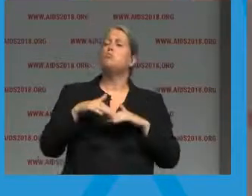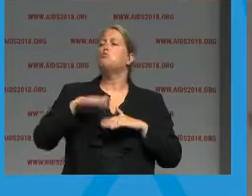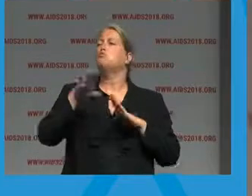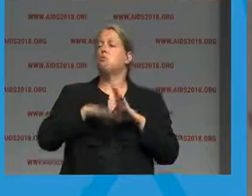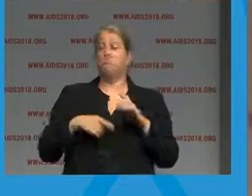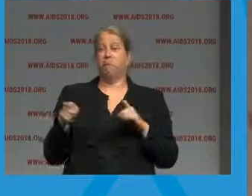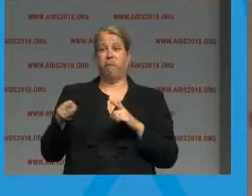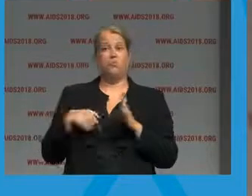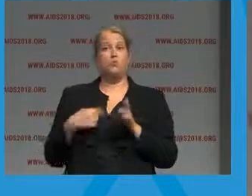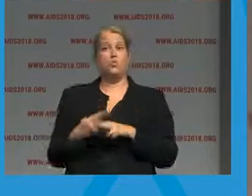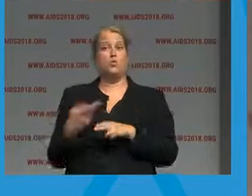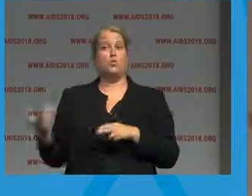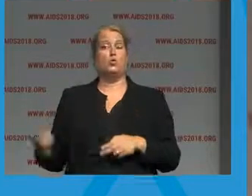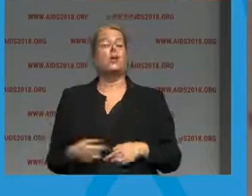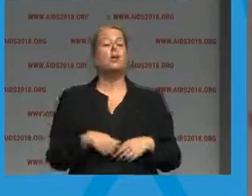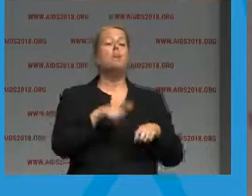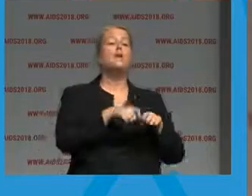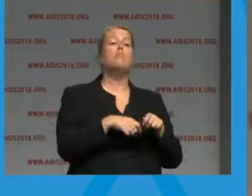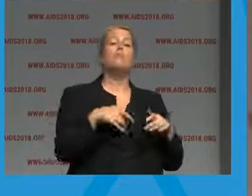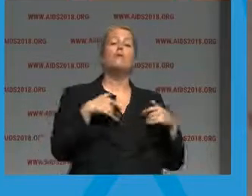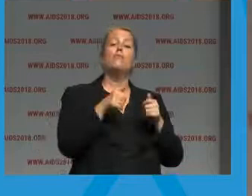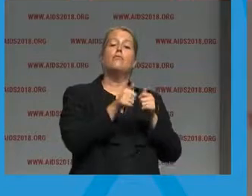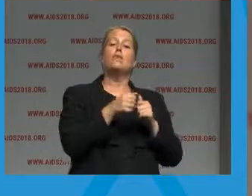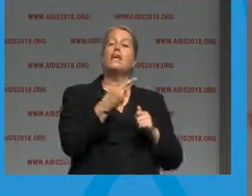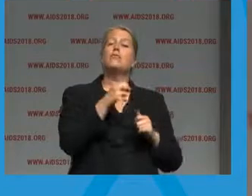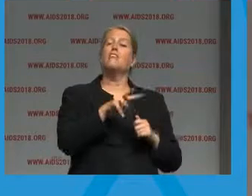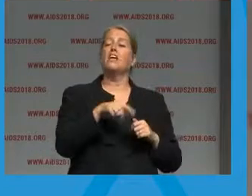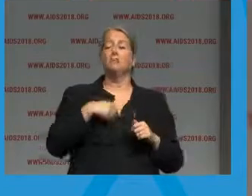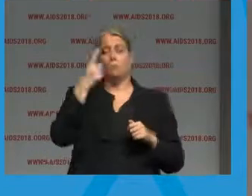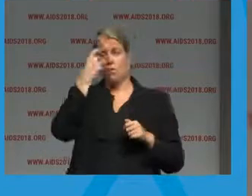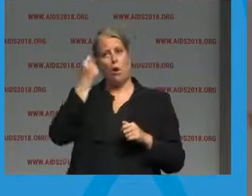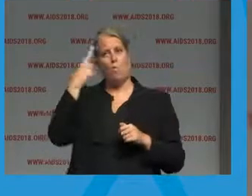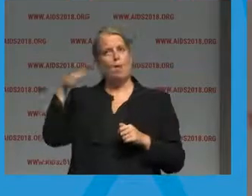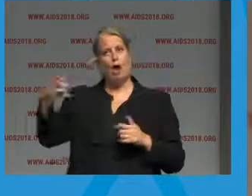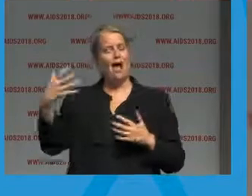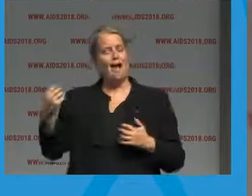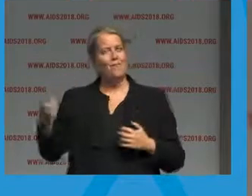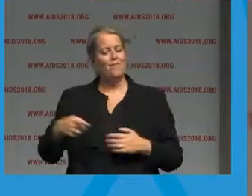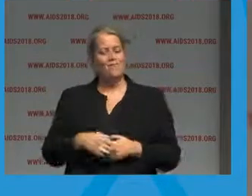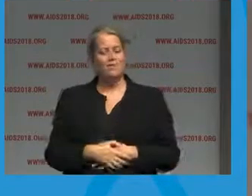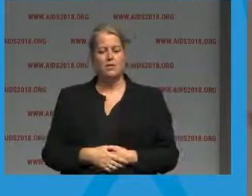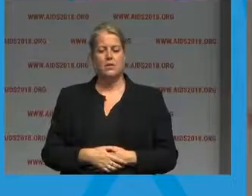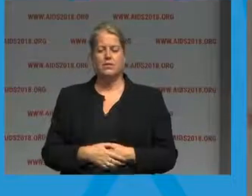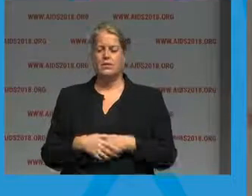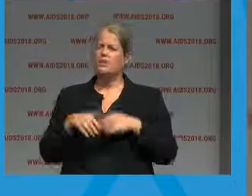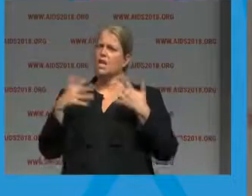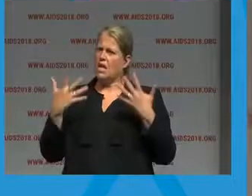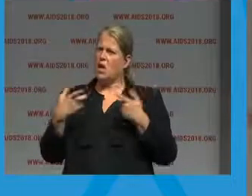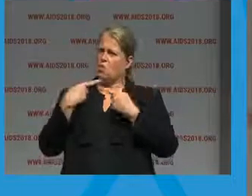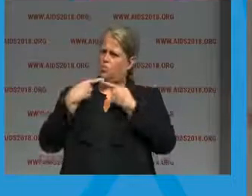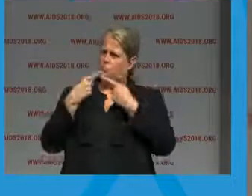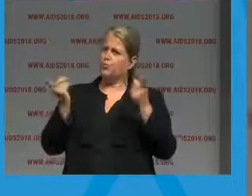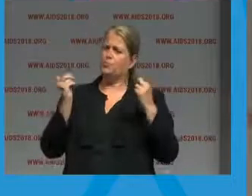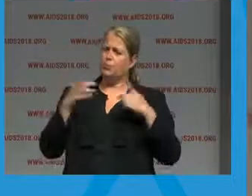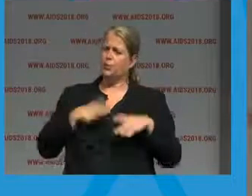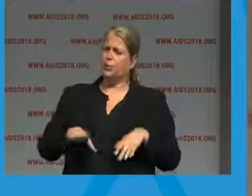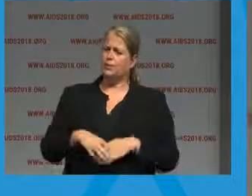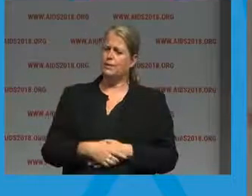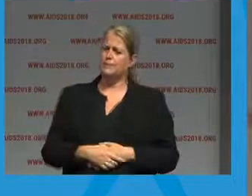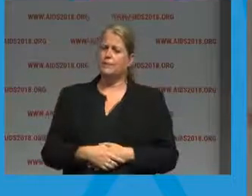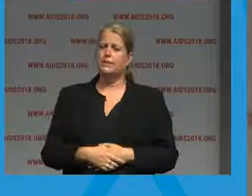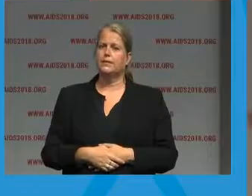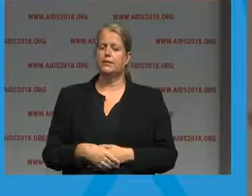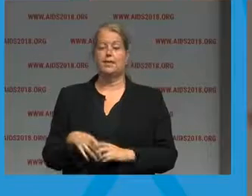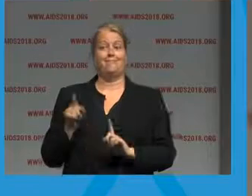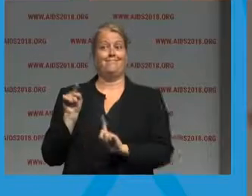it, and people living with HIV are mostly unaware of that. I'm talking about this here because this